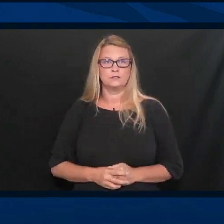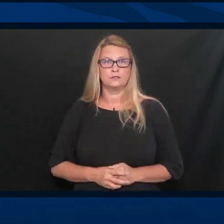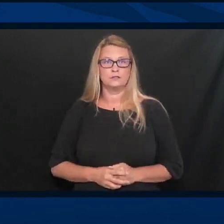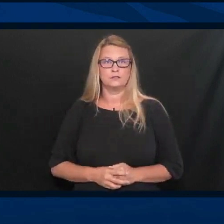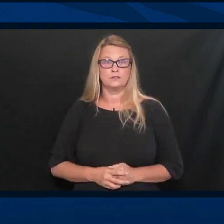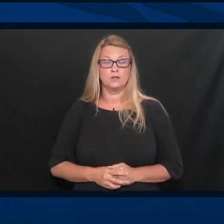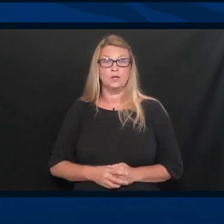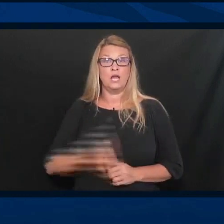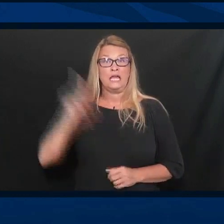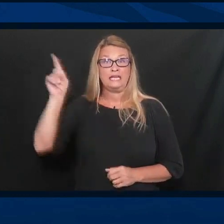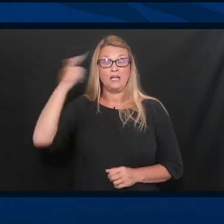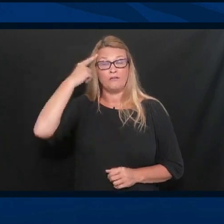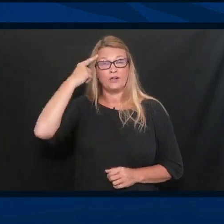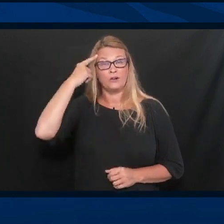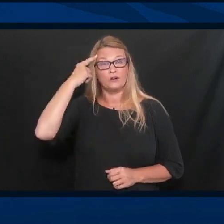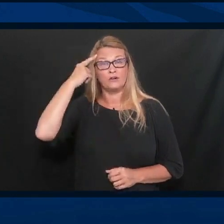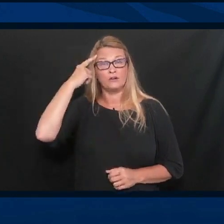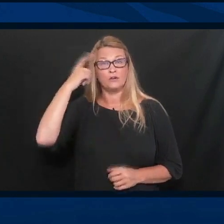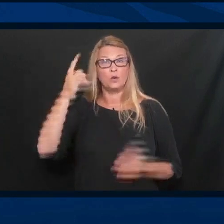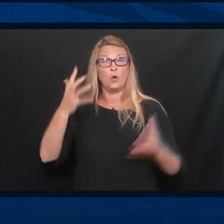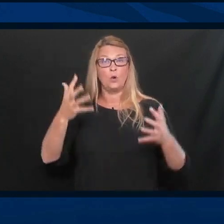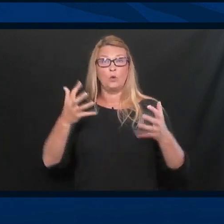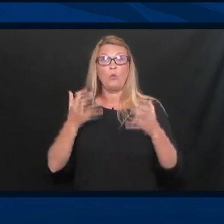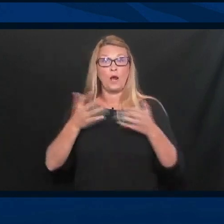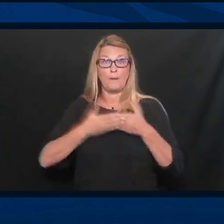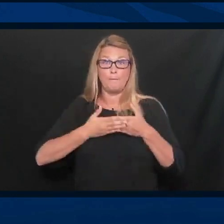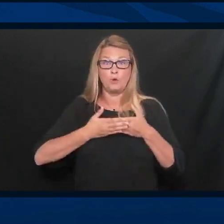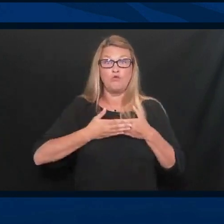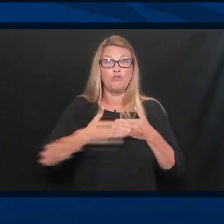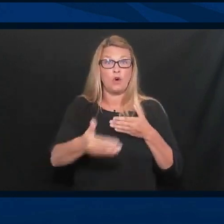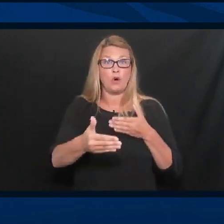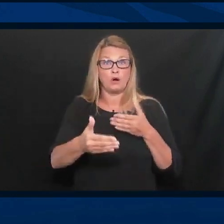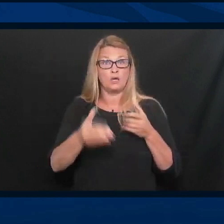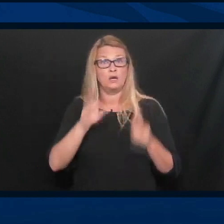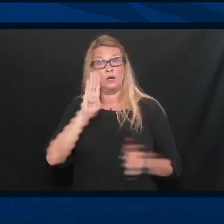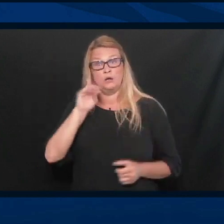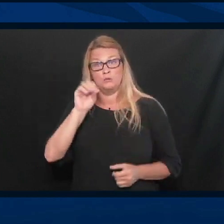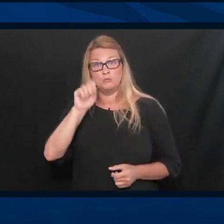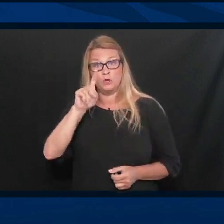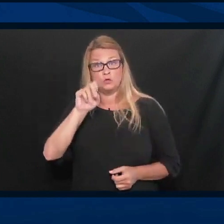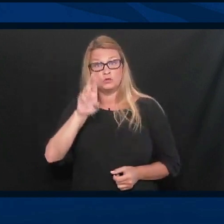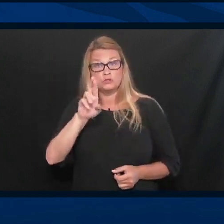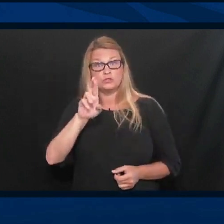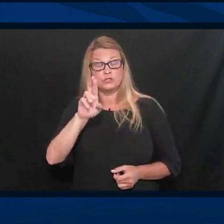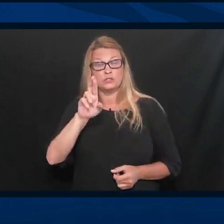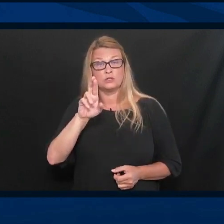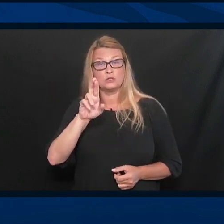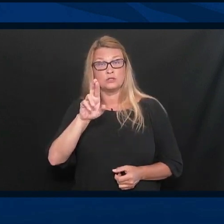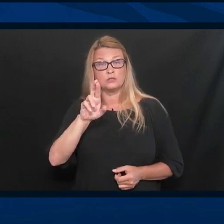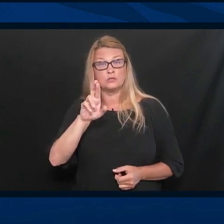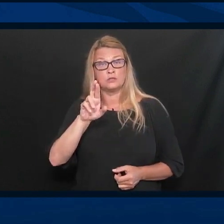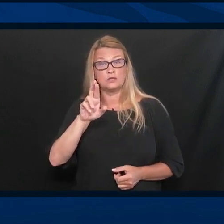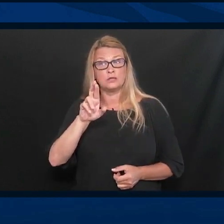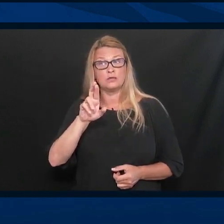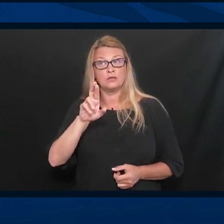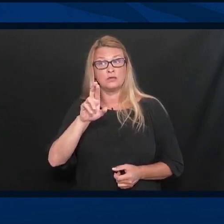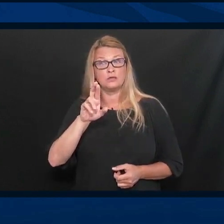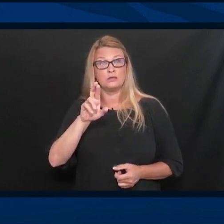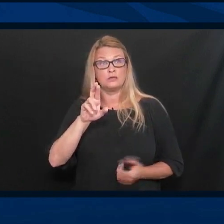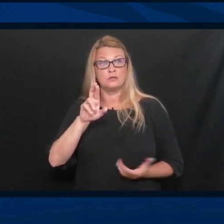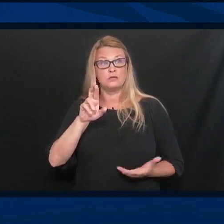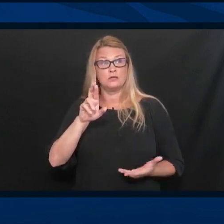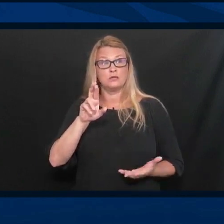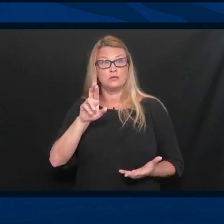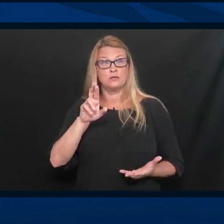forward with booster shots for the COVID vaccine, and you have holdups